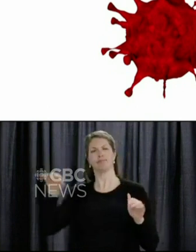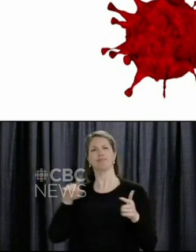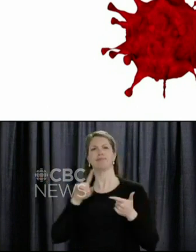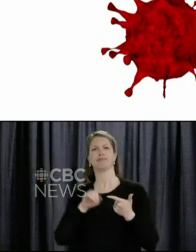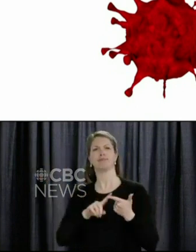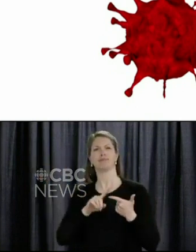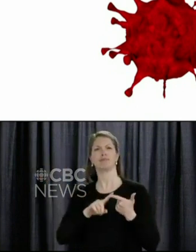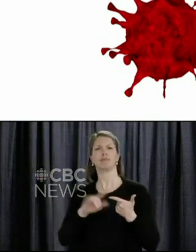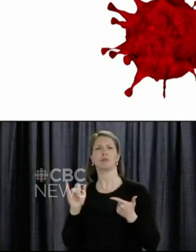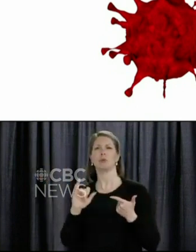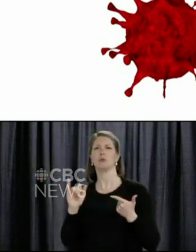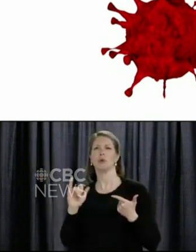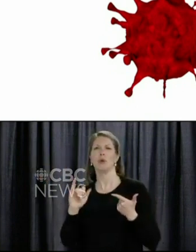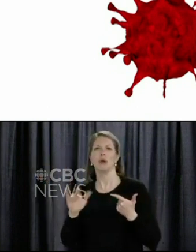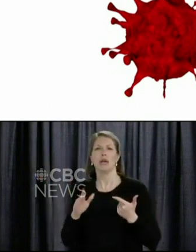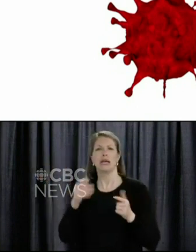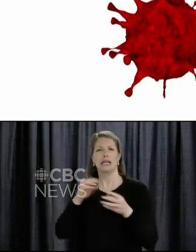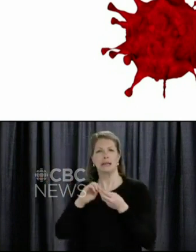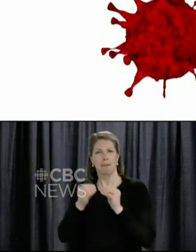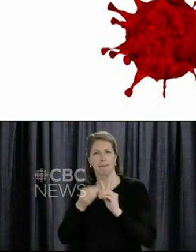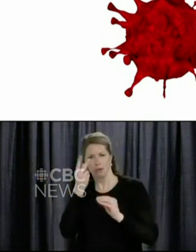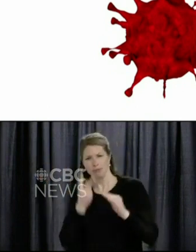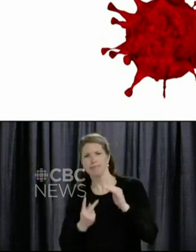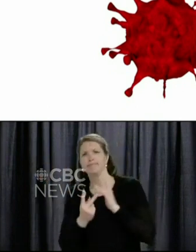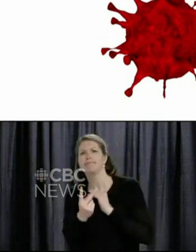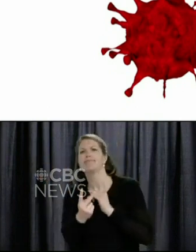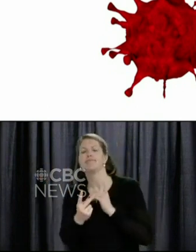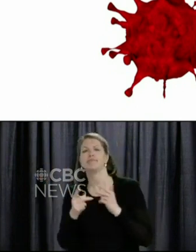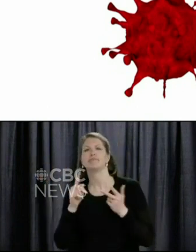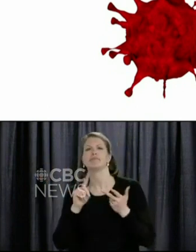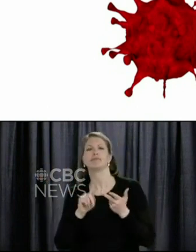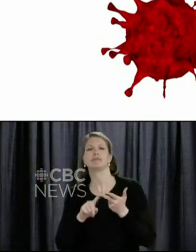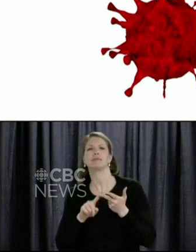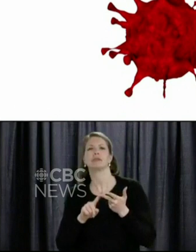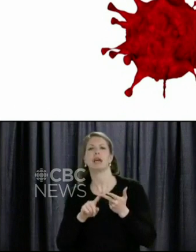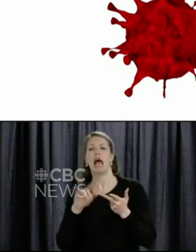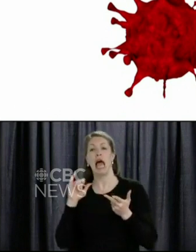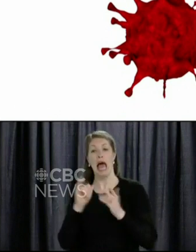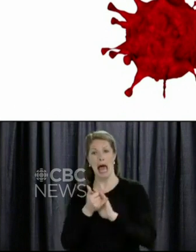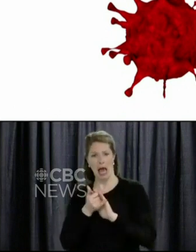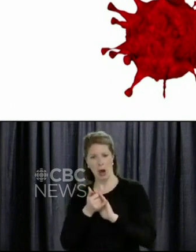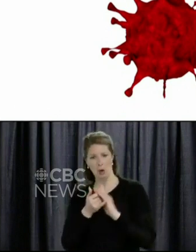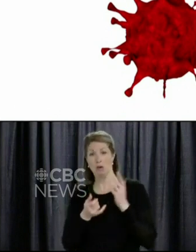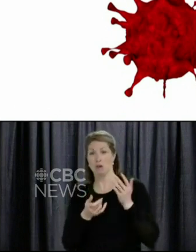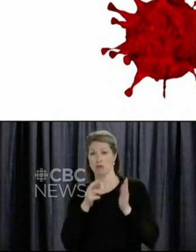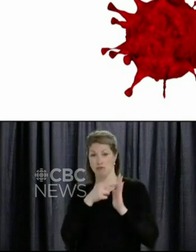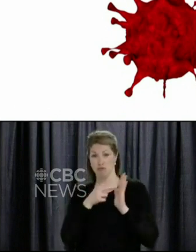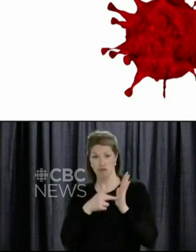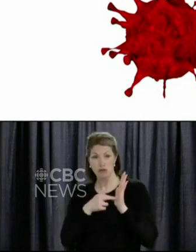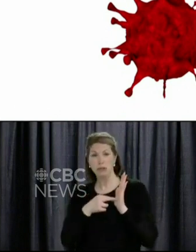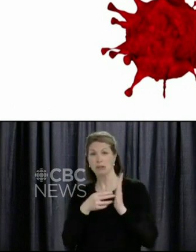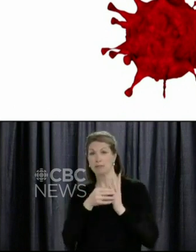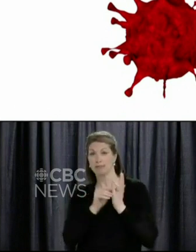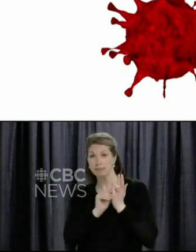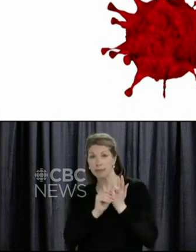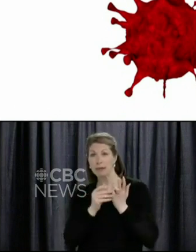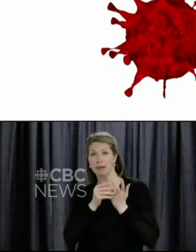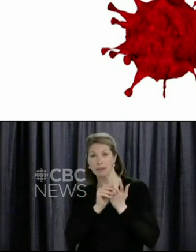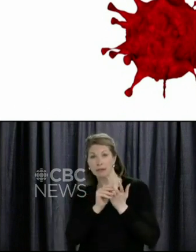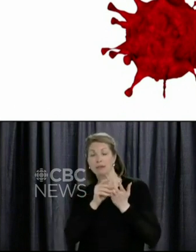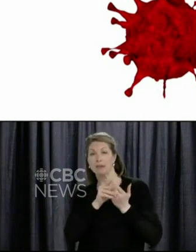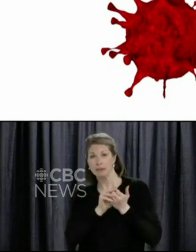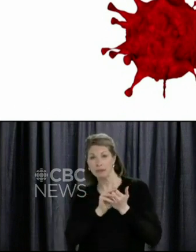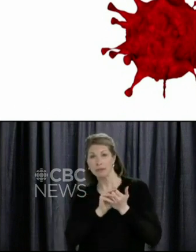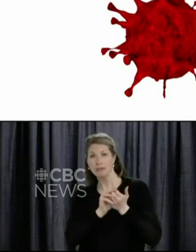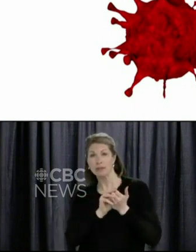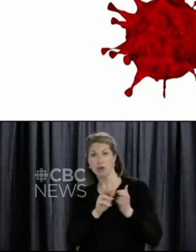some data modeling in terms of high-level results, de-escalation readiness in the sense of how ready are we in